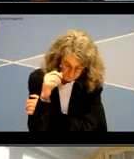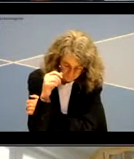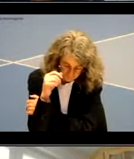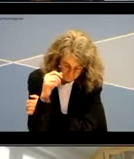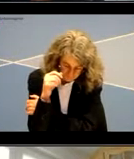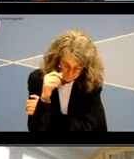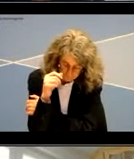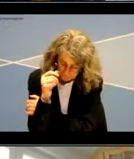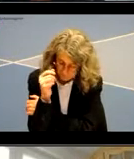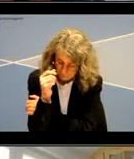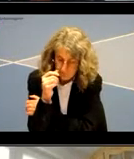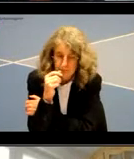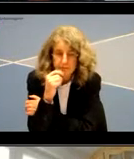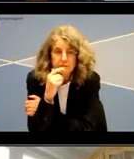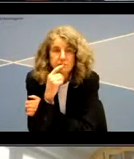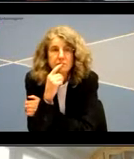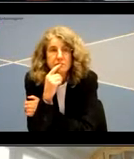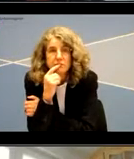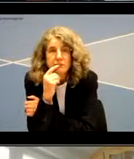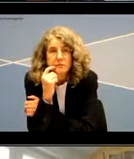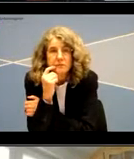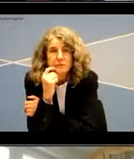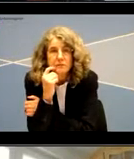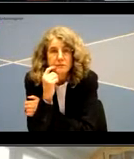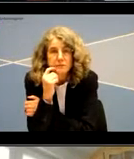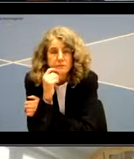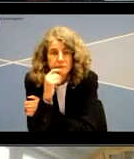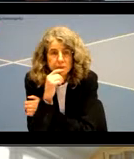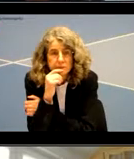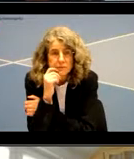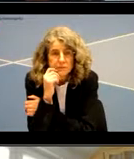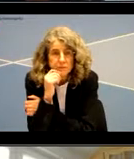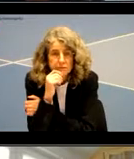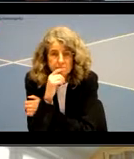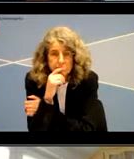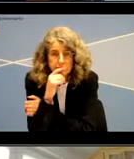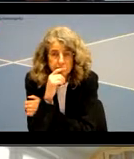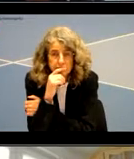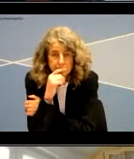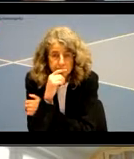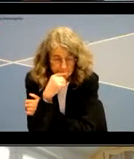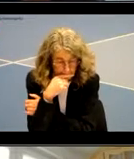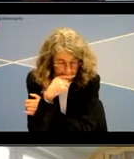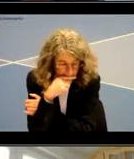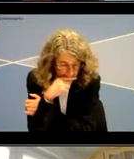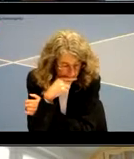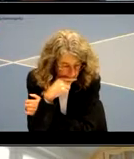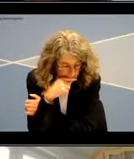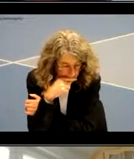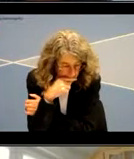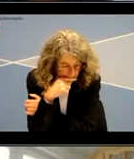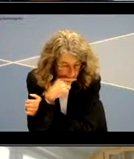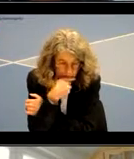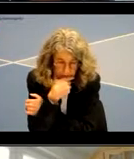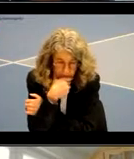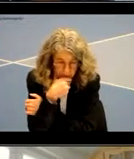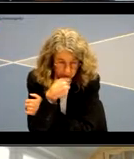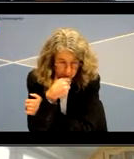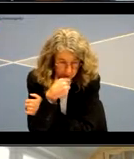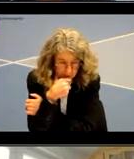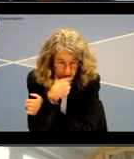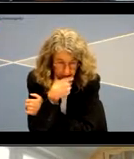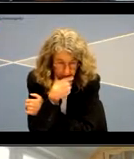but the thing that is important for their house, and it should be supported by the public funding, and also they